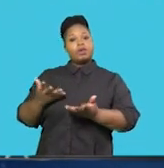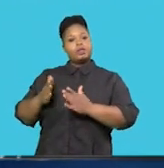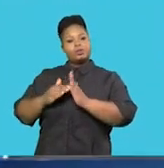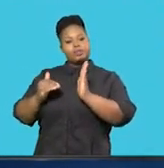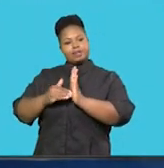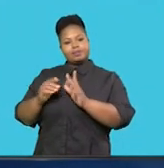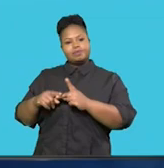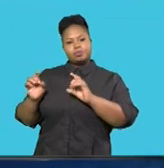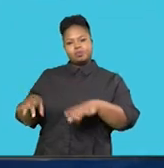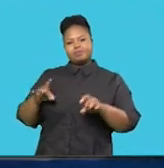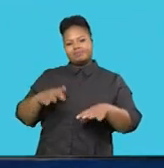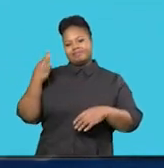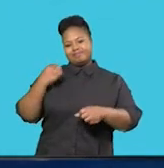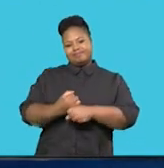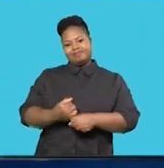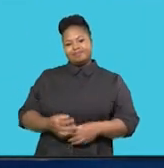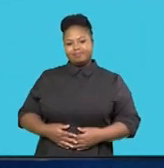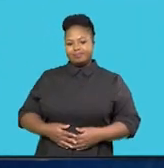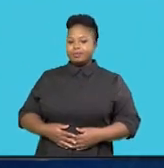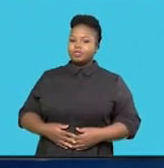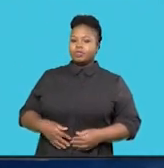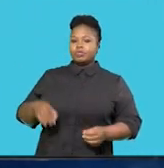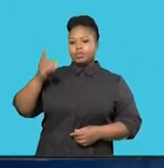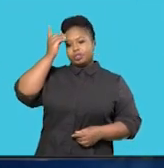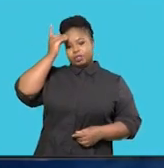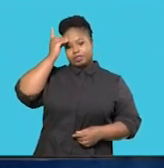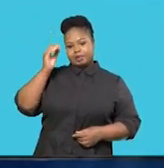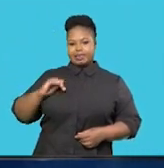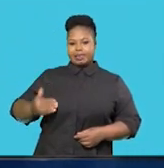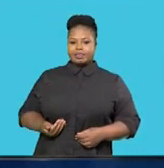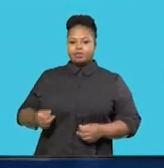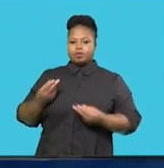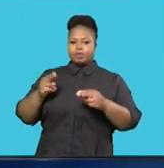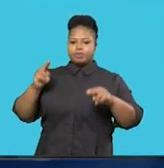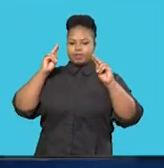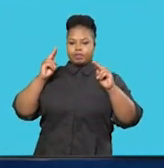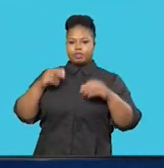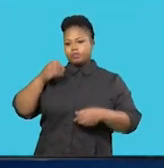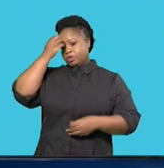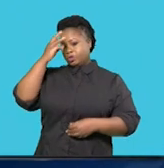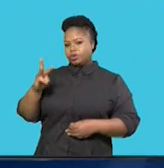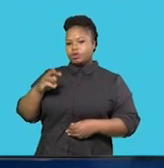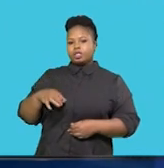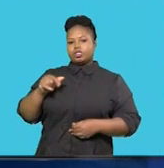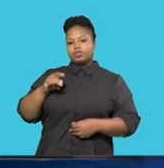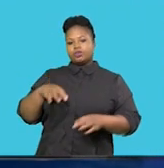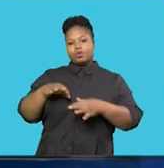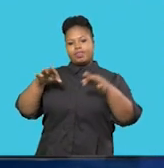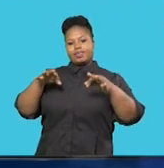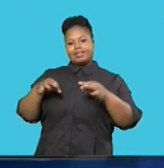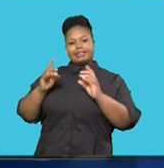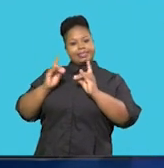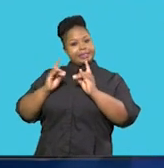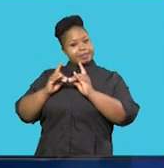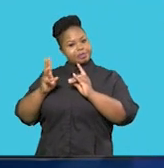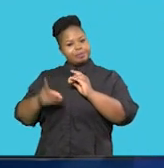and Australia last year. Durban ladies will be facing off against the University of Pretoria at the Chatsworth Stadium in what is